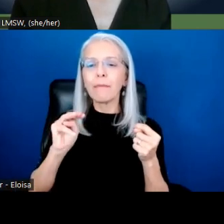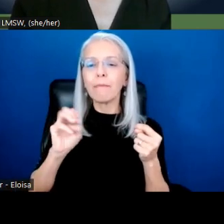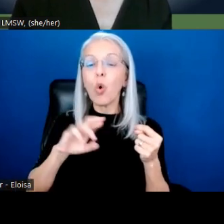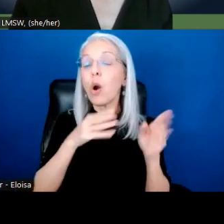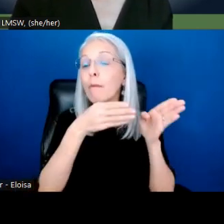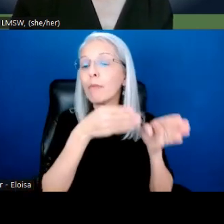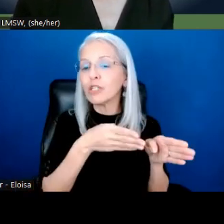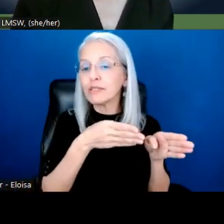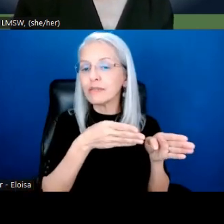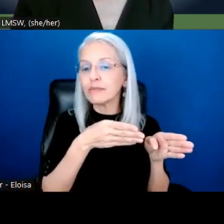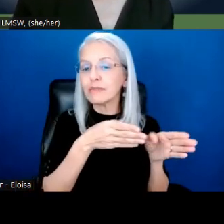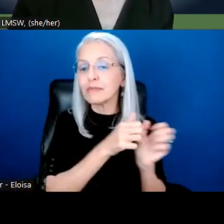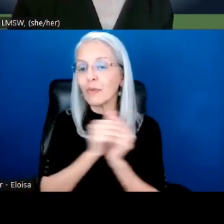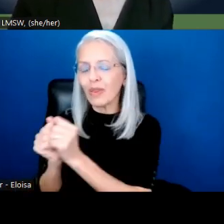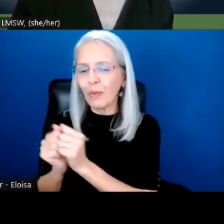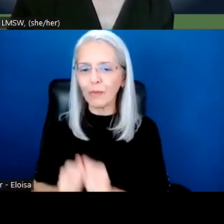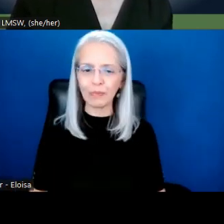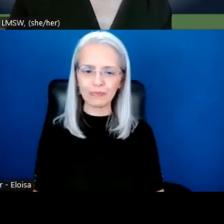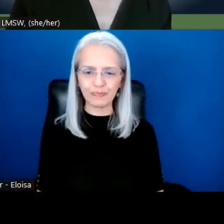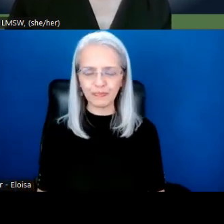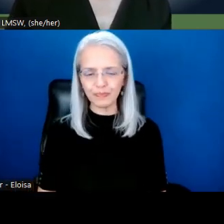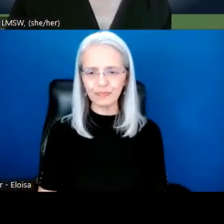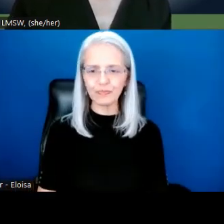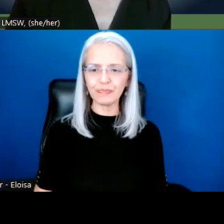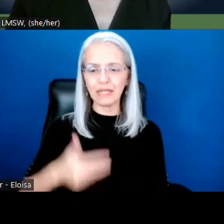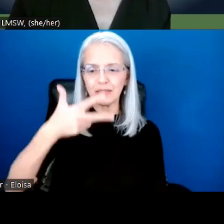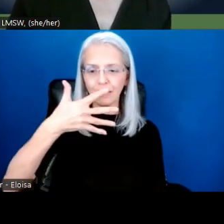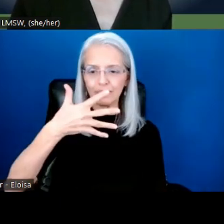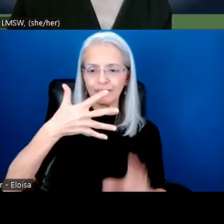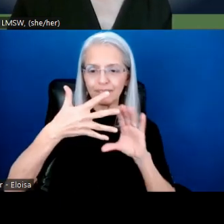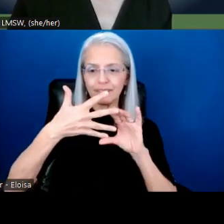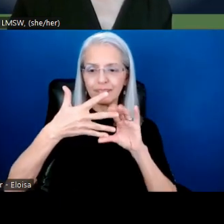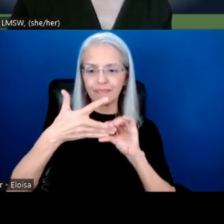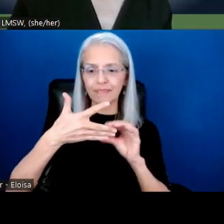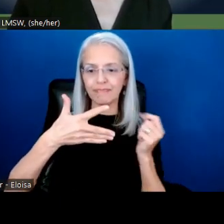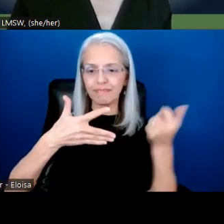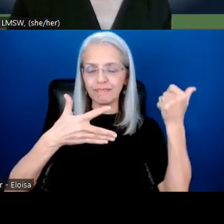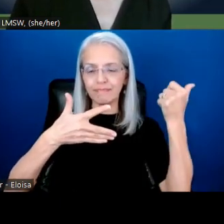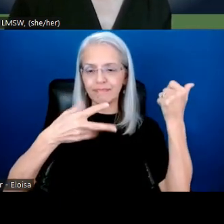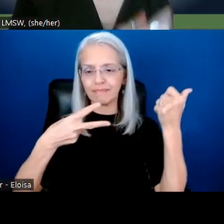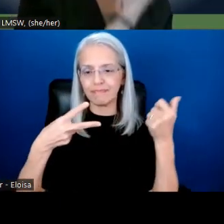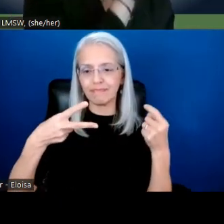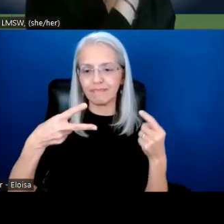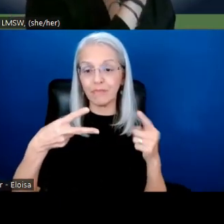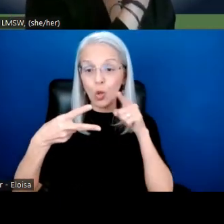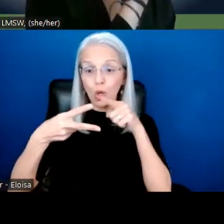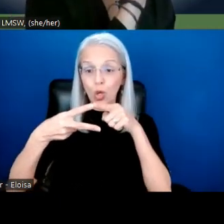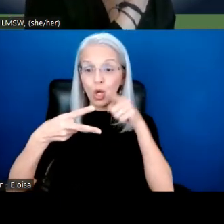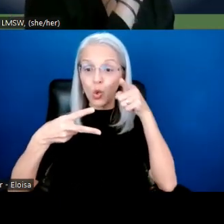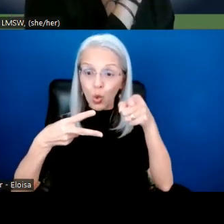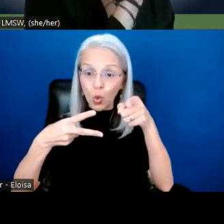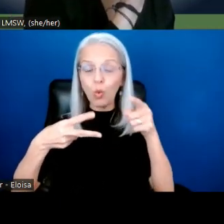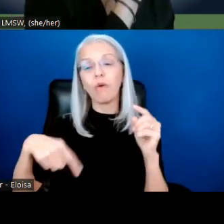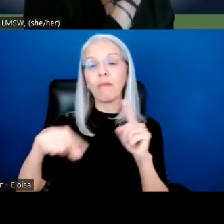Remove 3 items, which will leave you and one other person